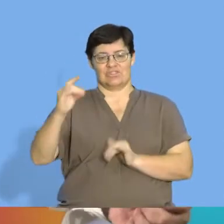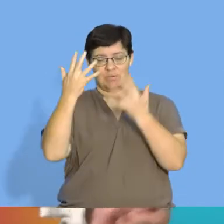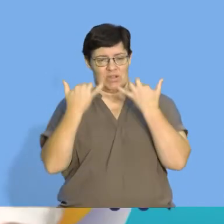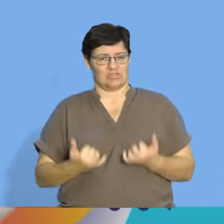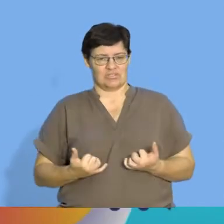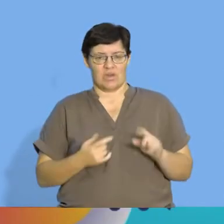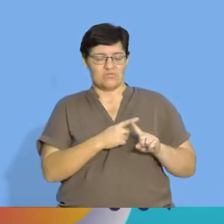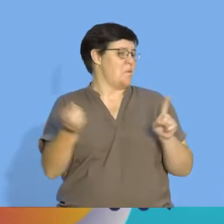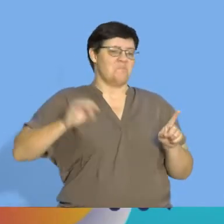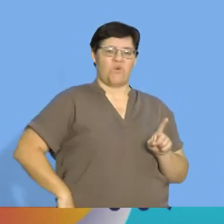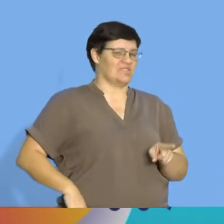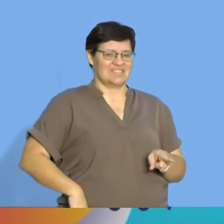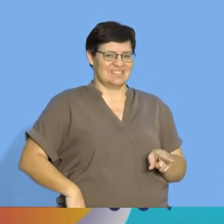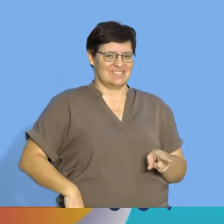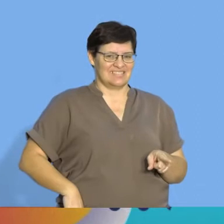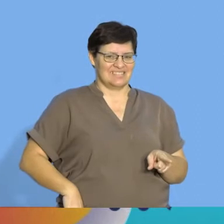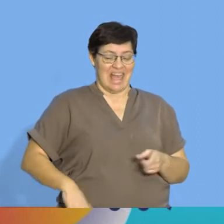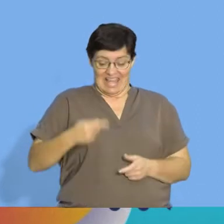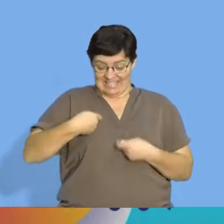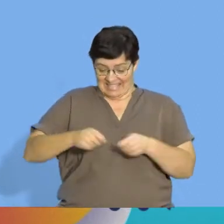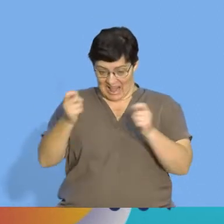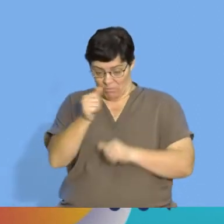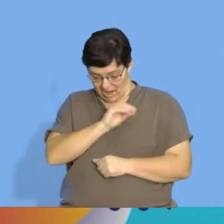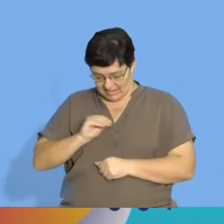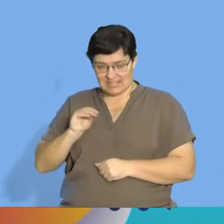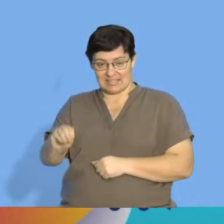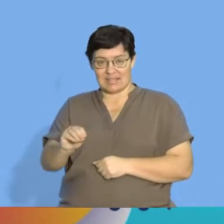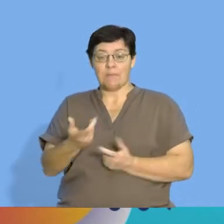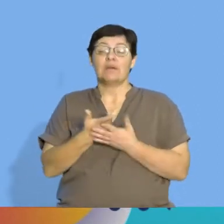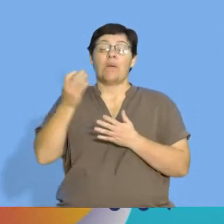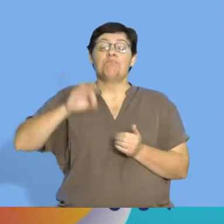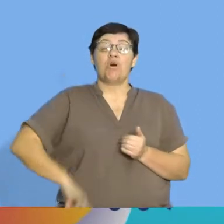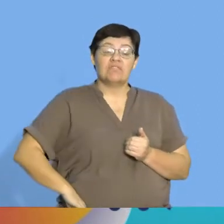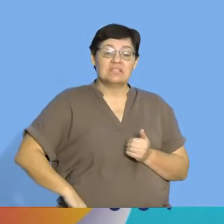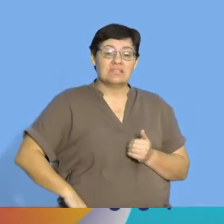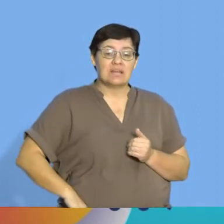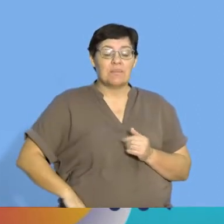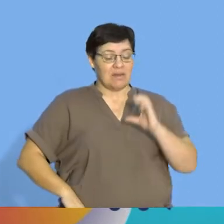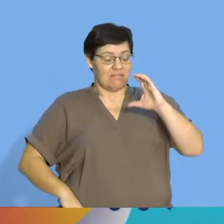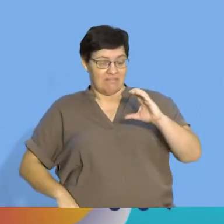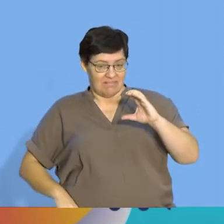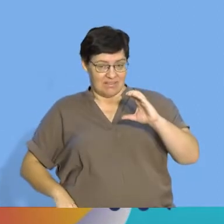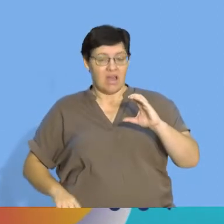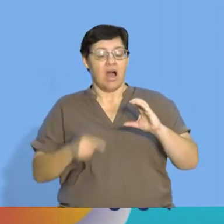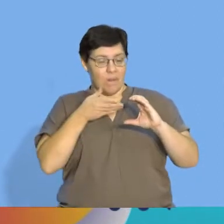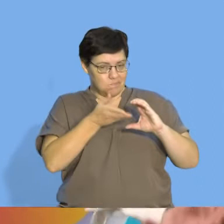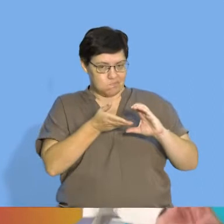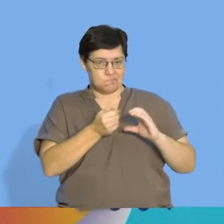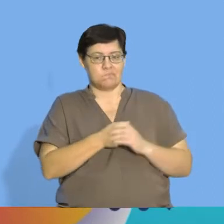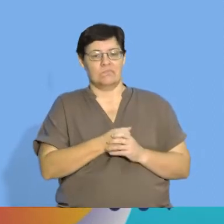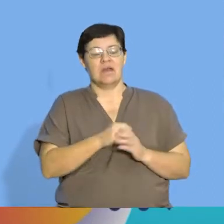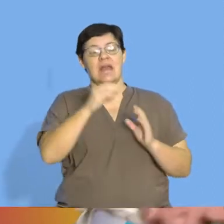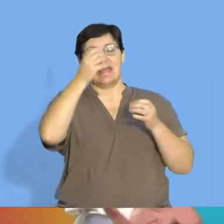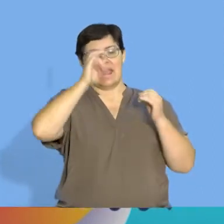budget. But the profit that you have made on the disposal of an asset is recorded in my statement, in my